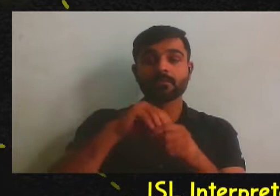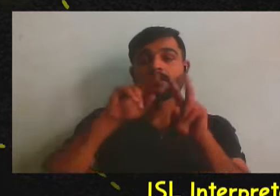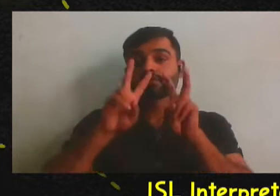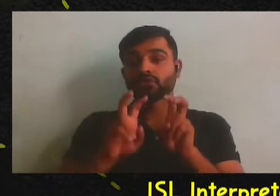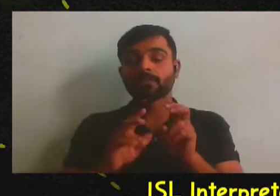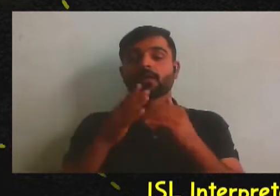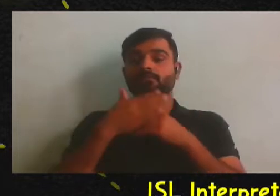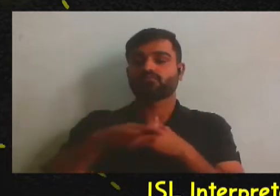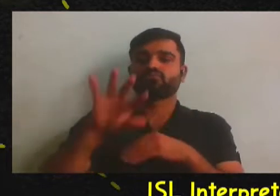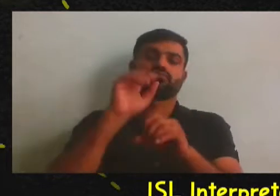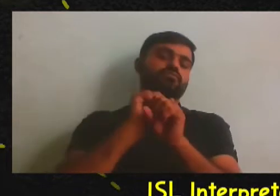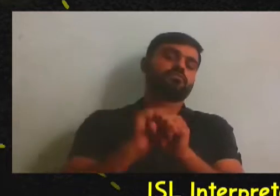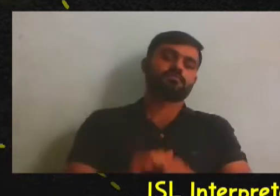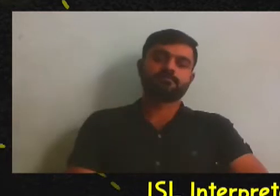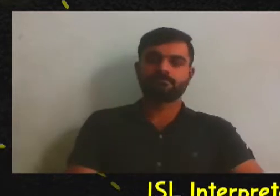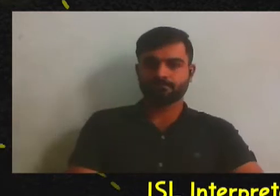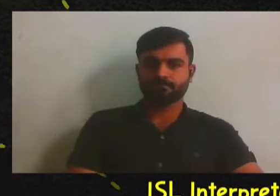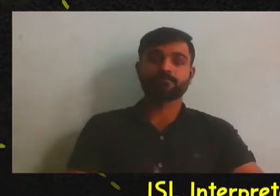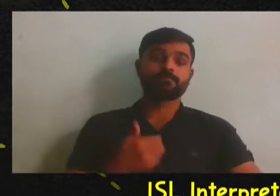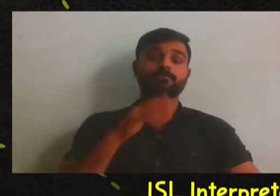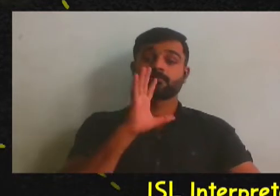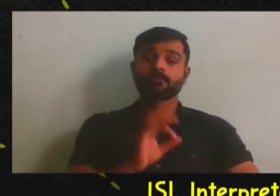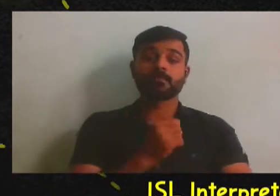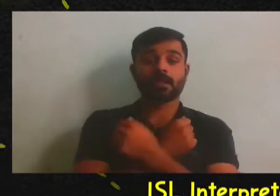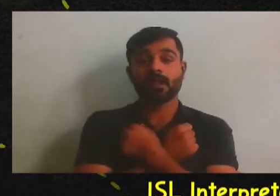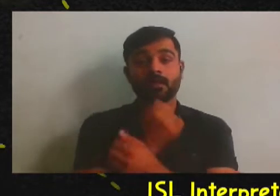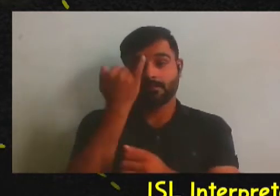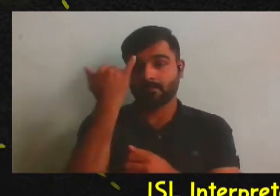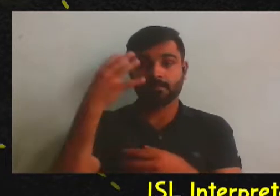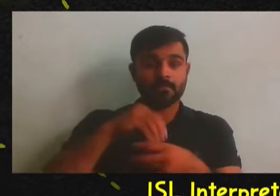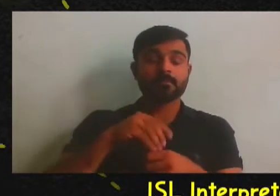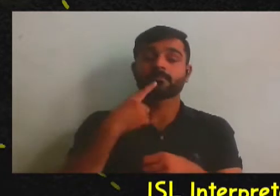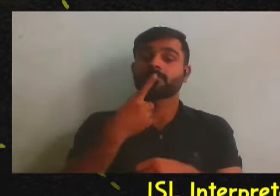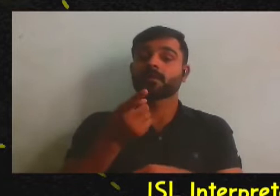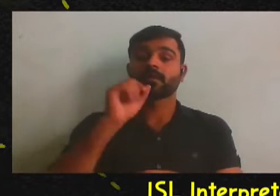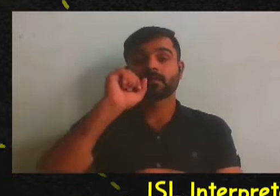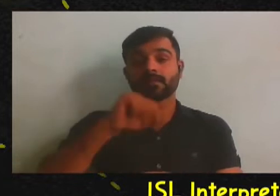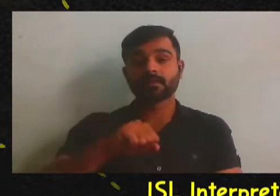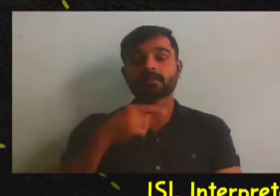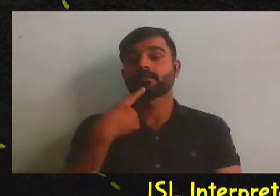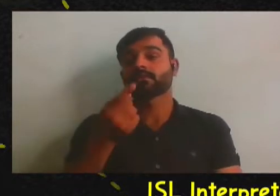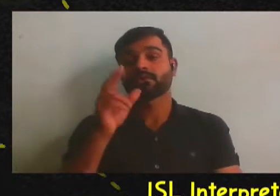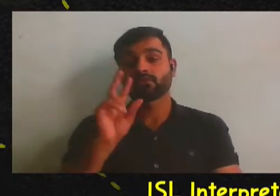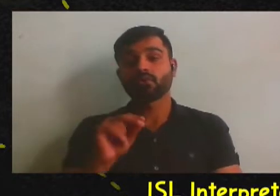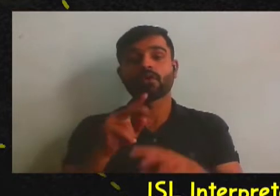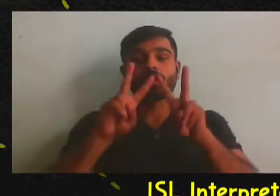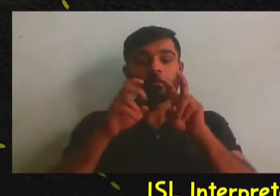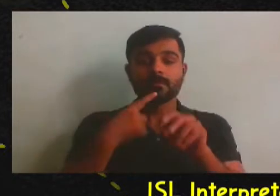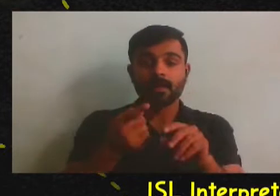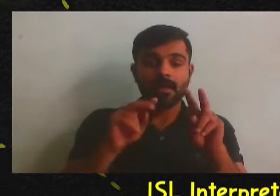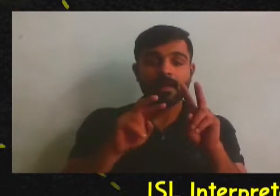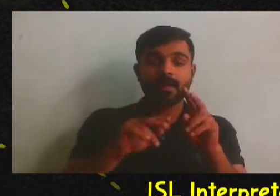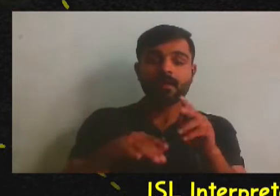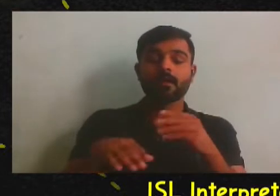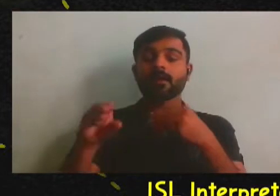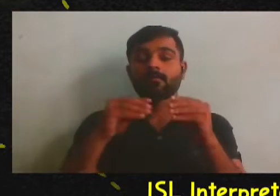moving on from that. I also really love the idea of kahi unkahi, right? The unkahi being the kind of stuff that floats